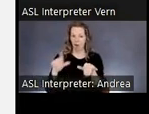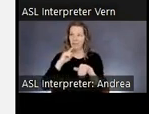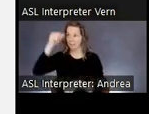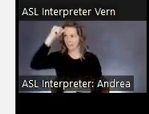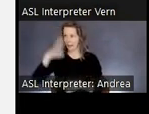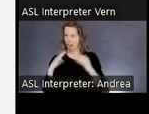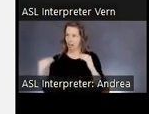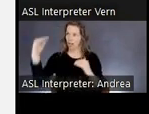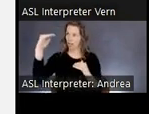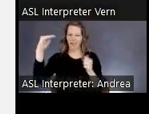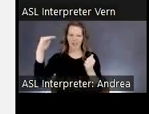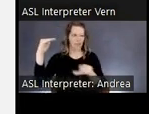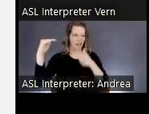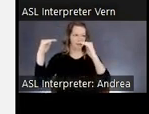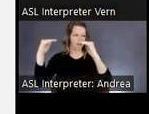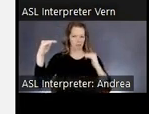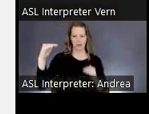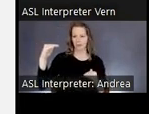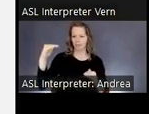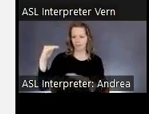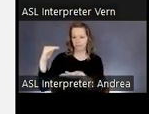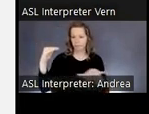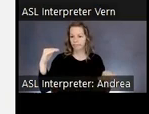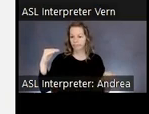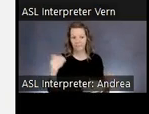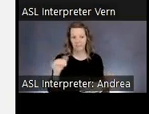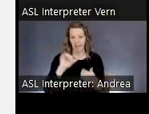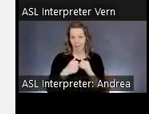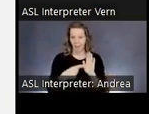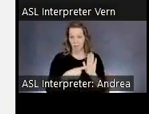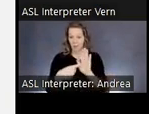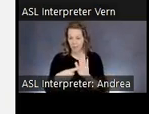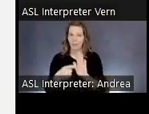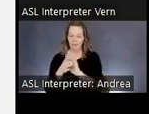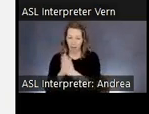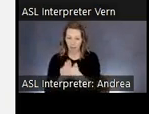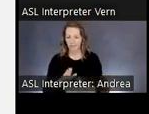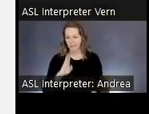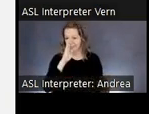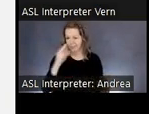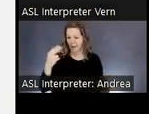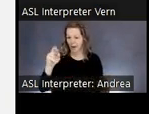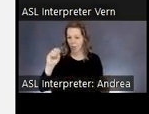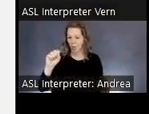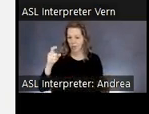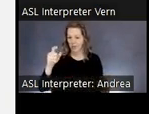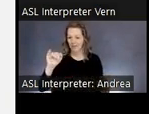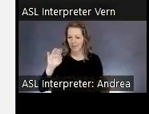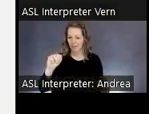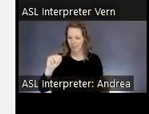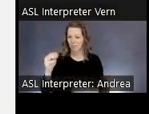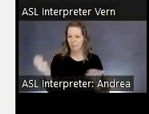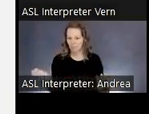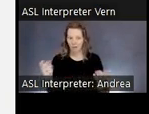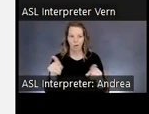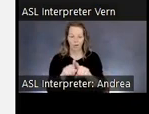than, anything not male is less than, and in the way that manifests in heterosexism. And then we live in a culture of